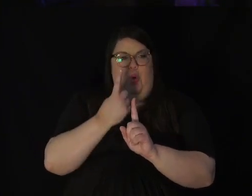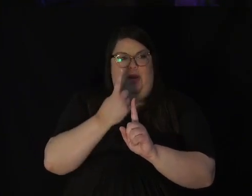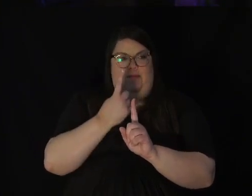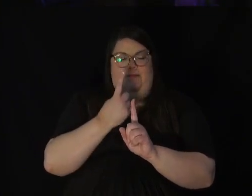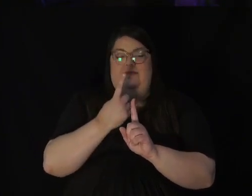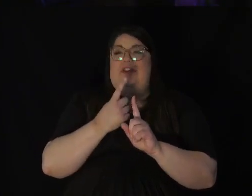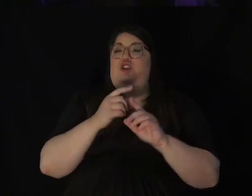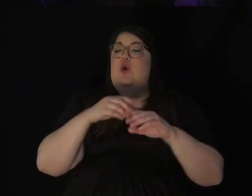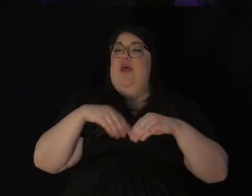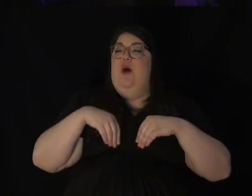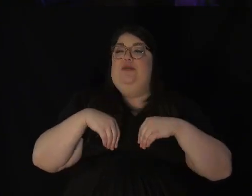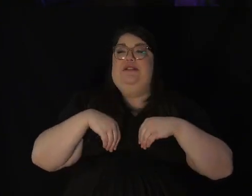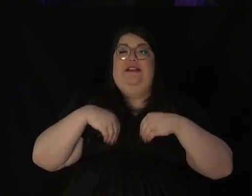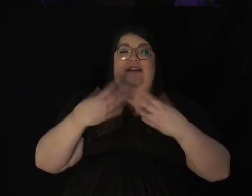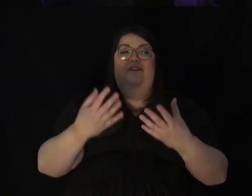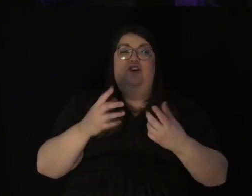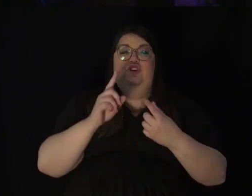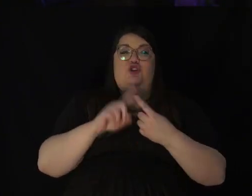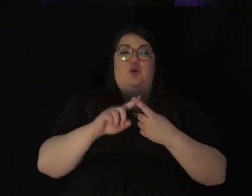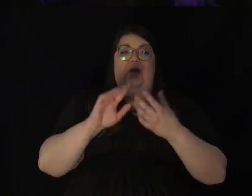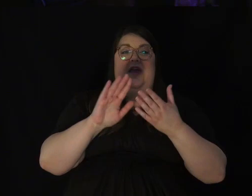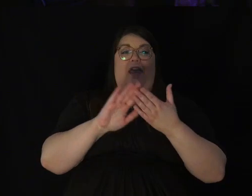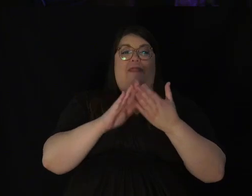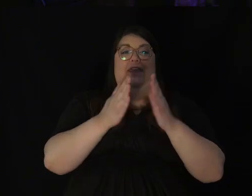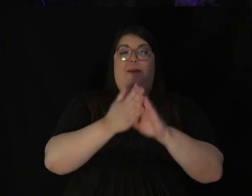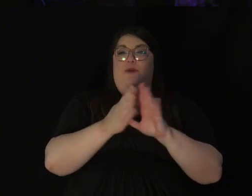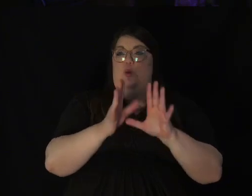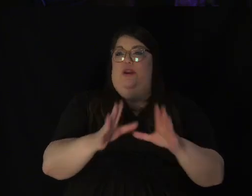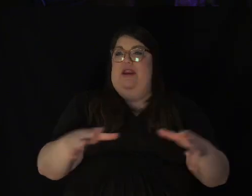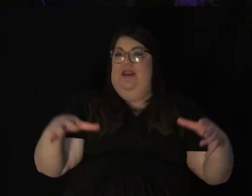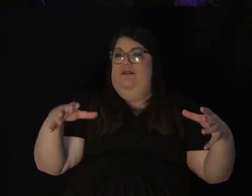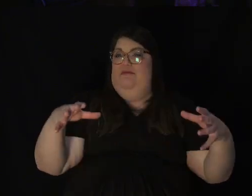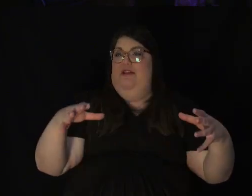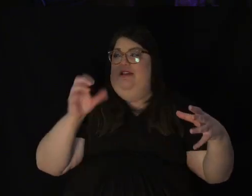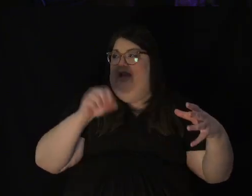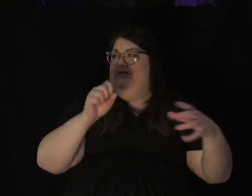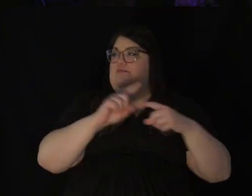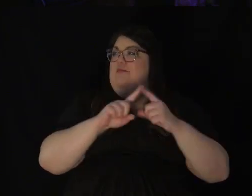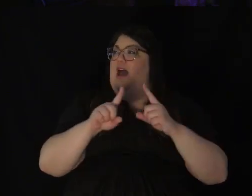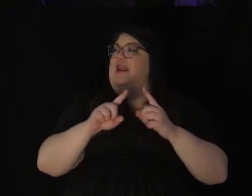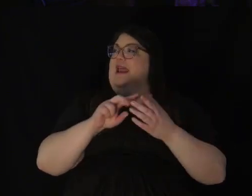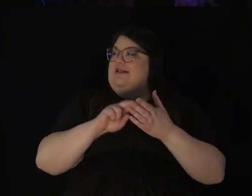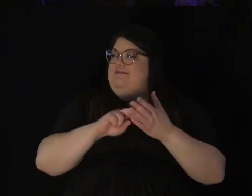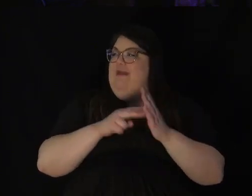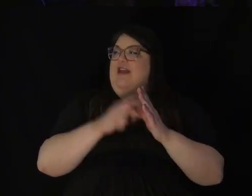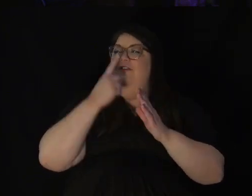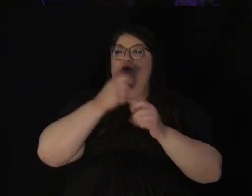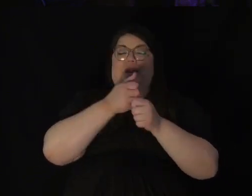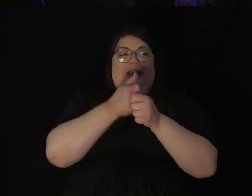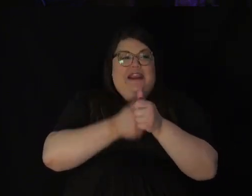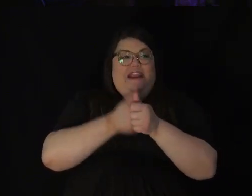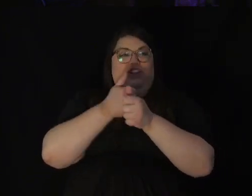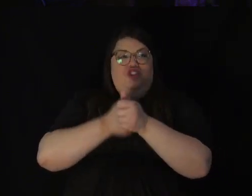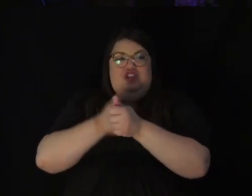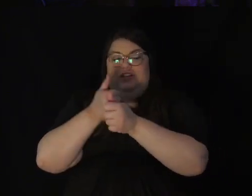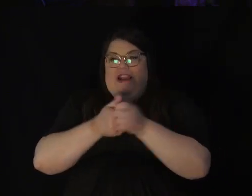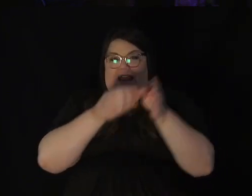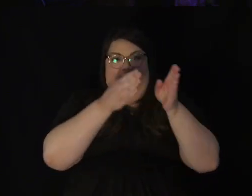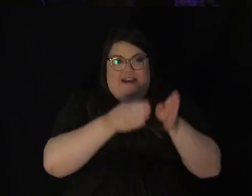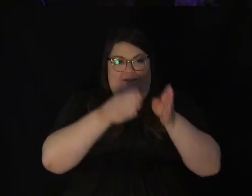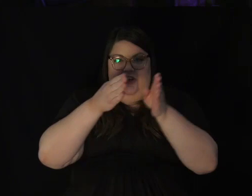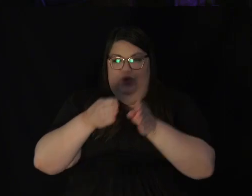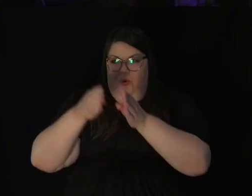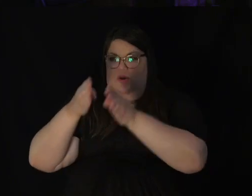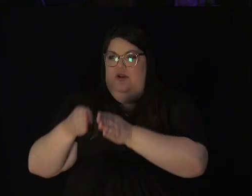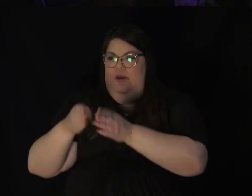the community, but it was meant for each individual person to hear it and receive it in a